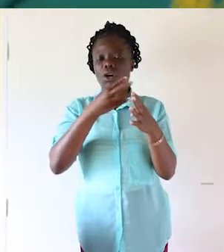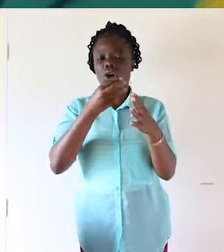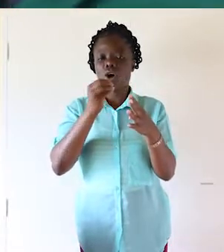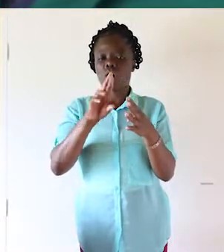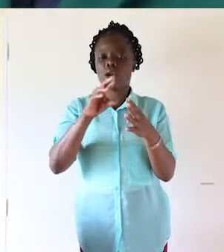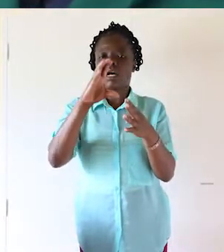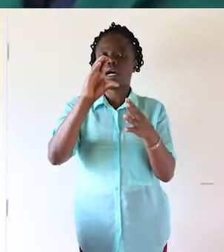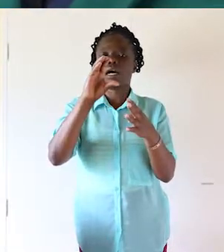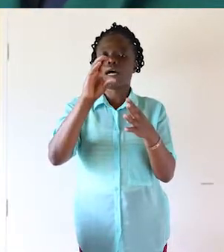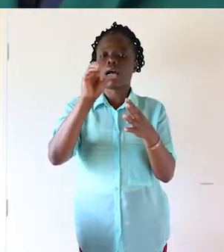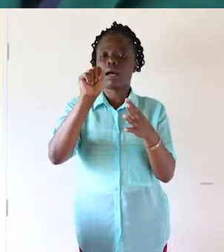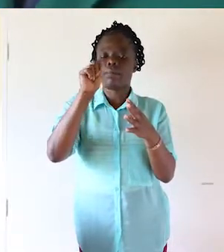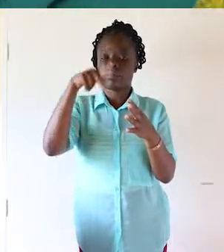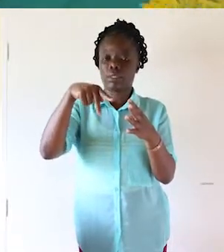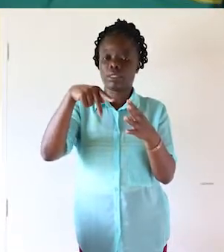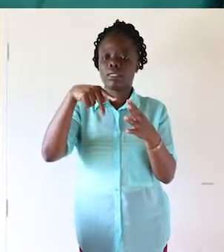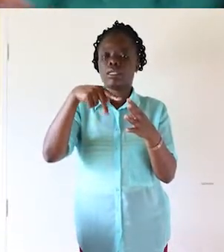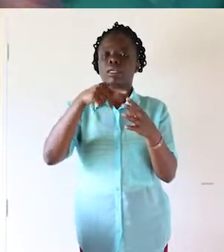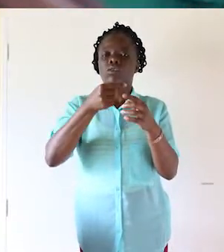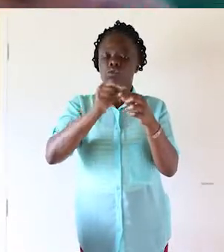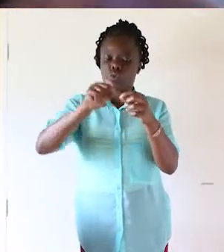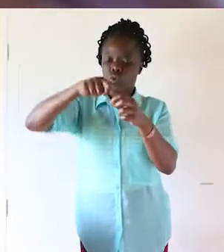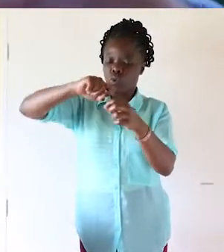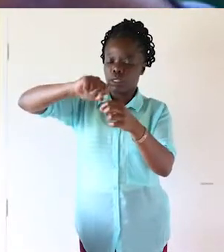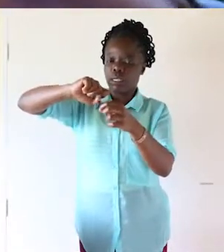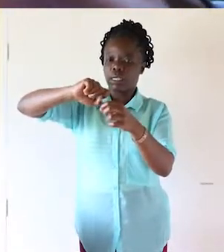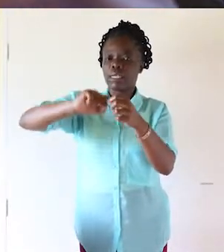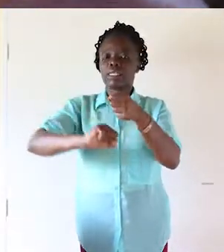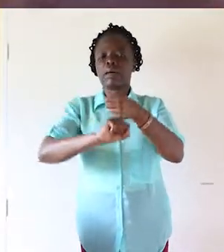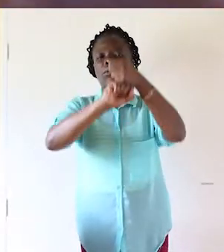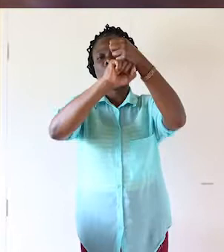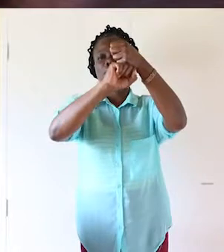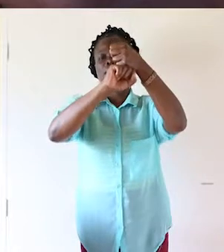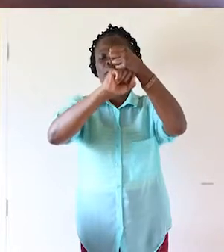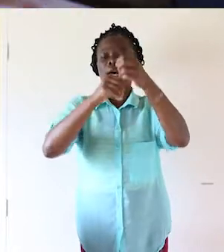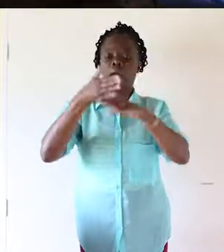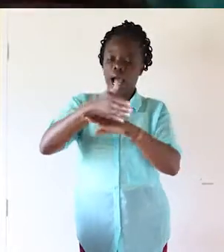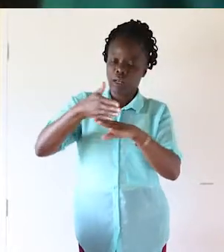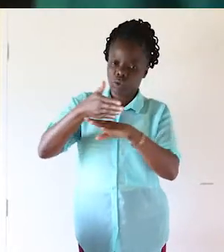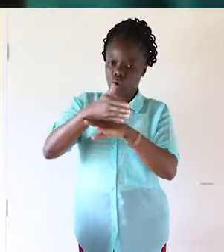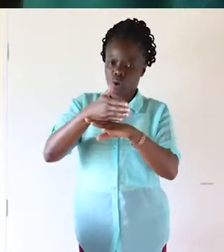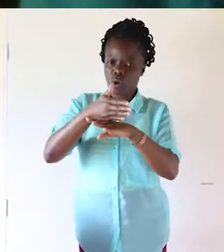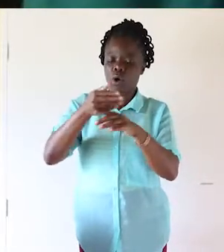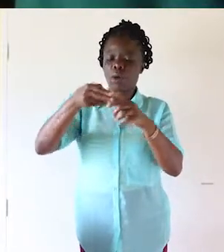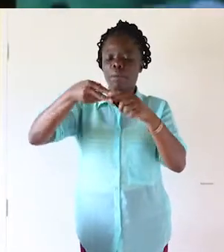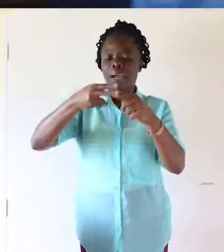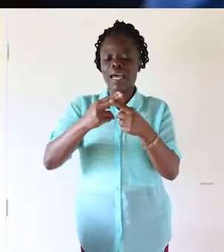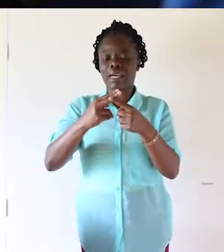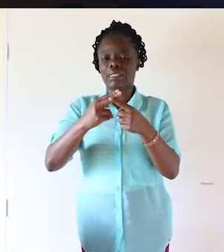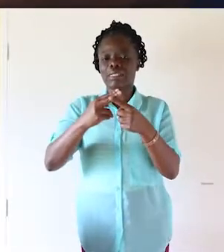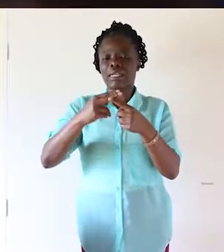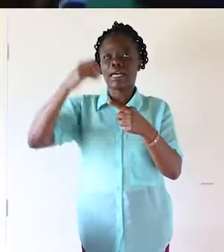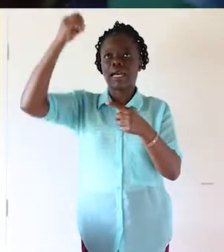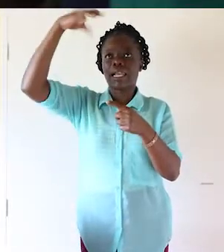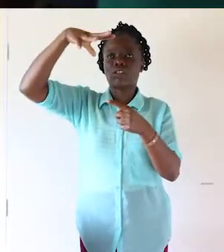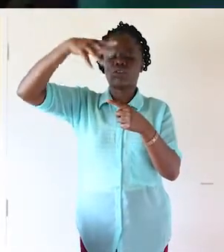caps, screws, the supporters, hacksaw, pliers,